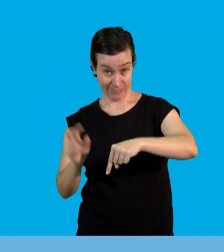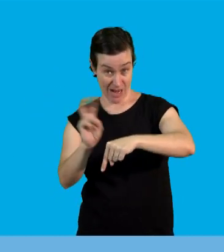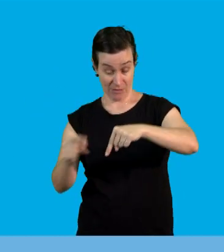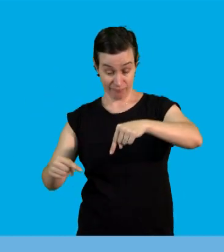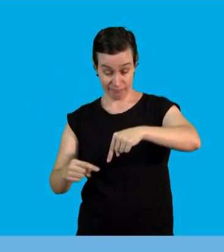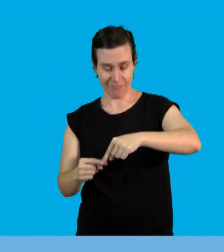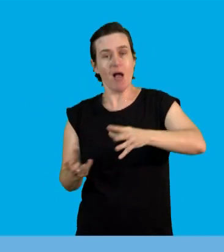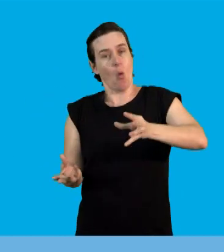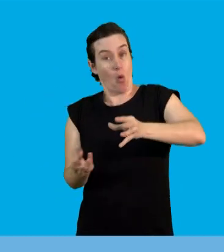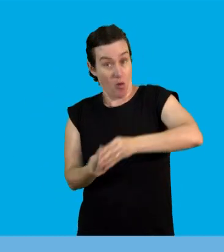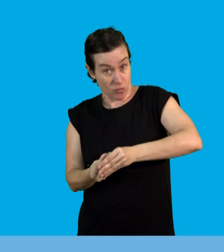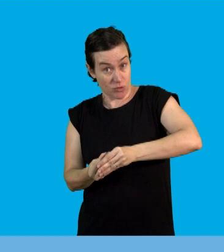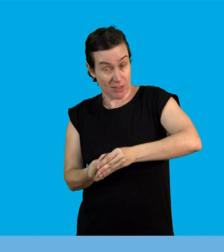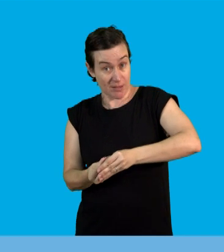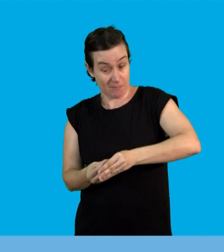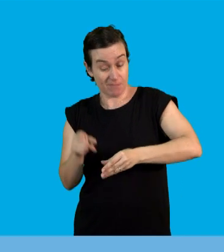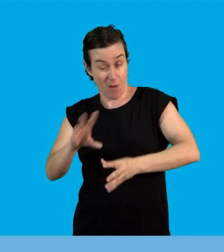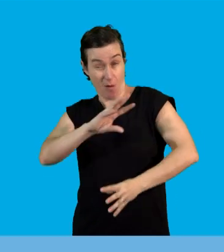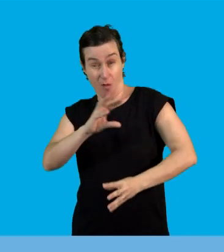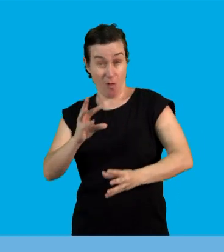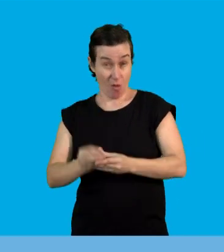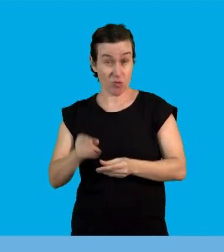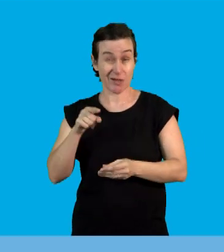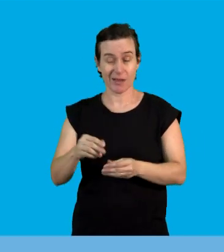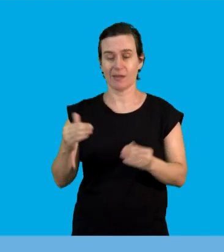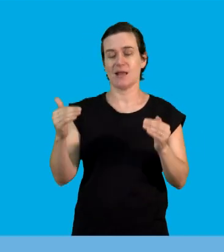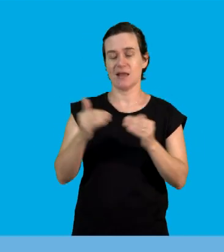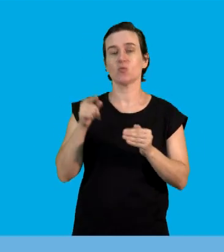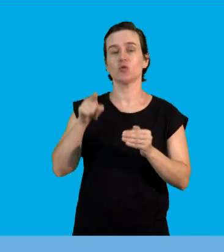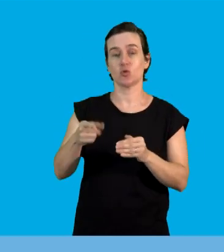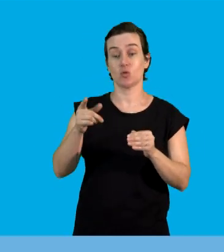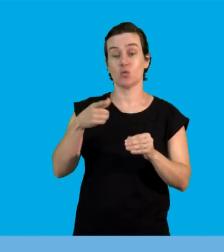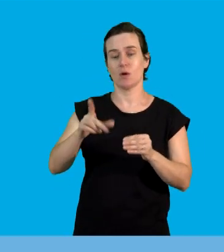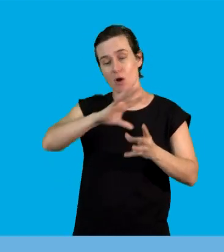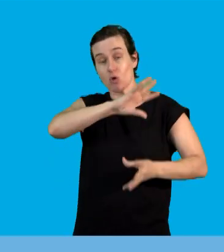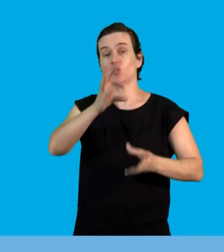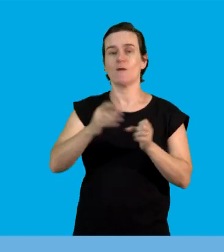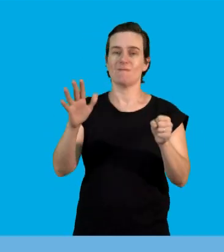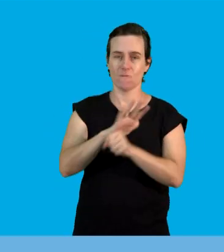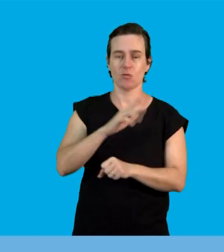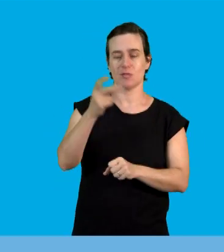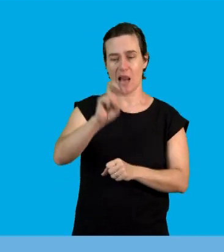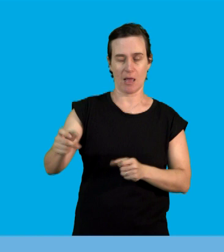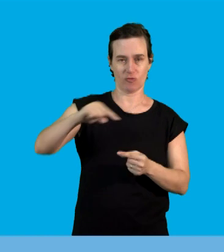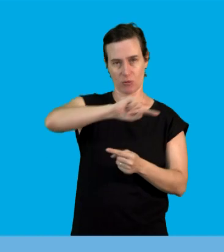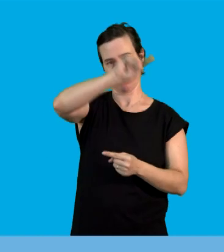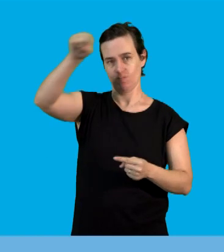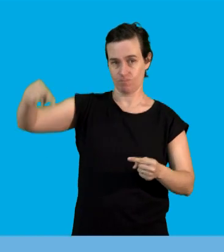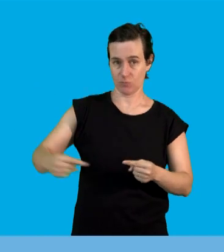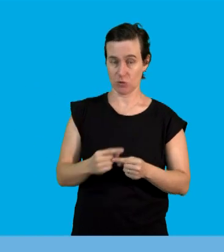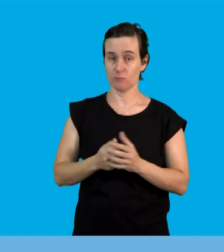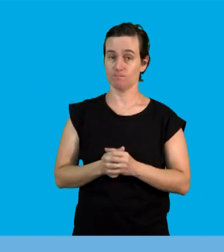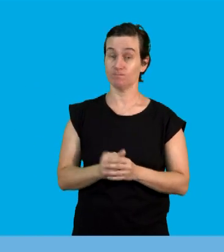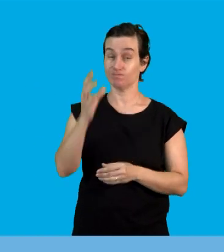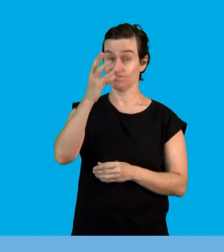they will add up together to be equals to the total current of the entire circuit and then go back to the battery. Remember, at